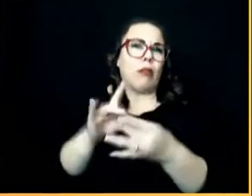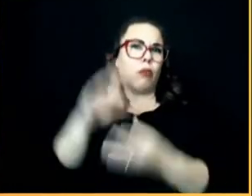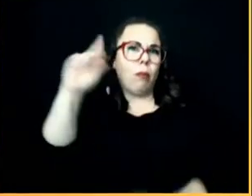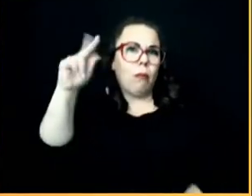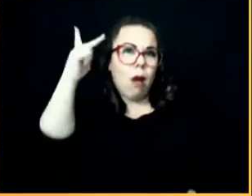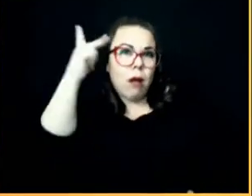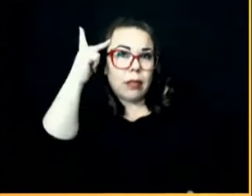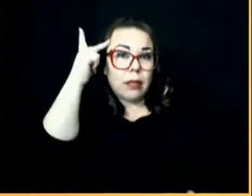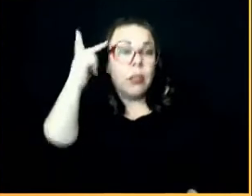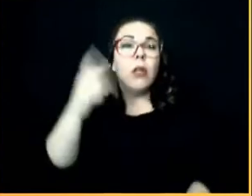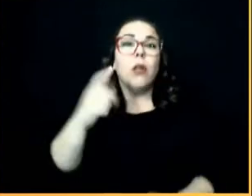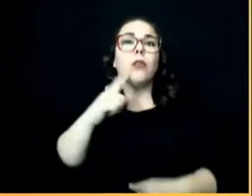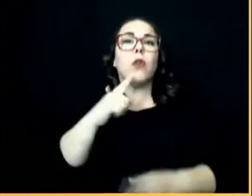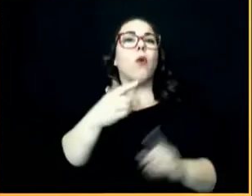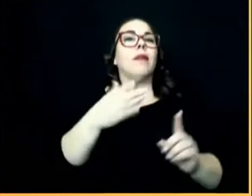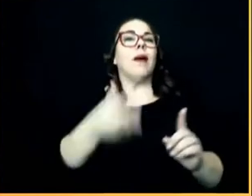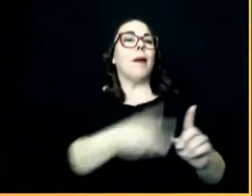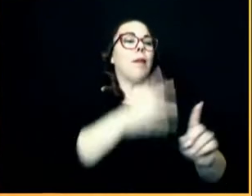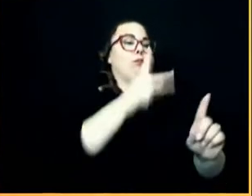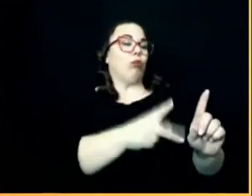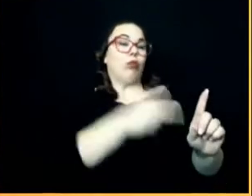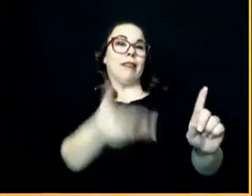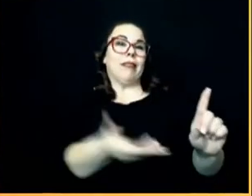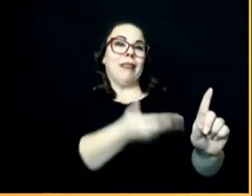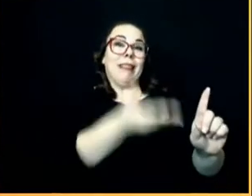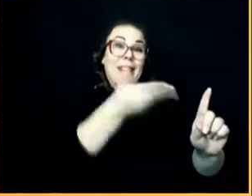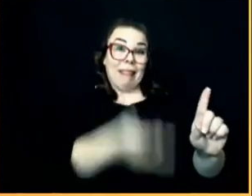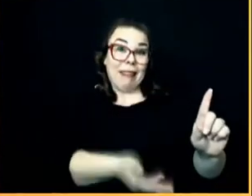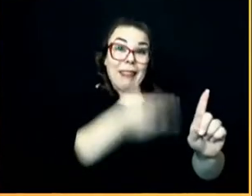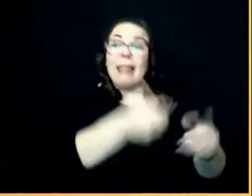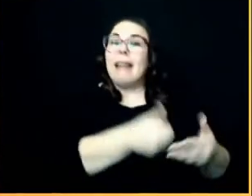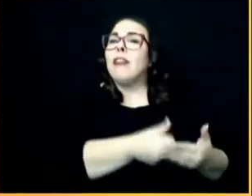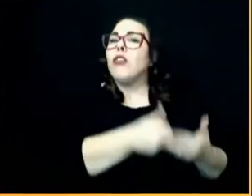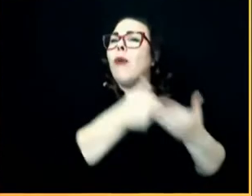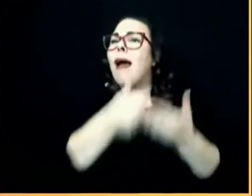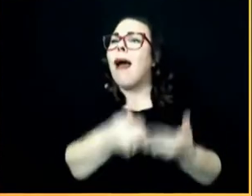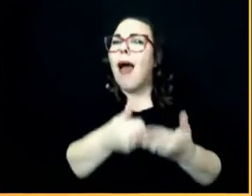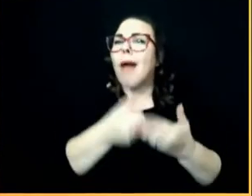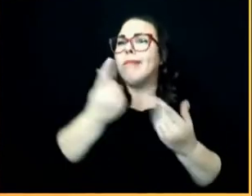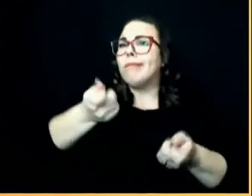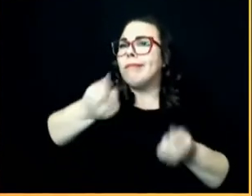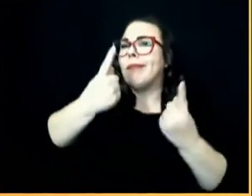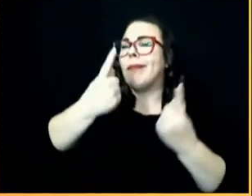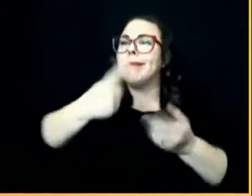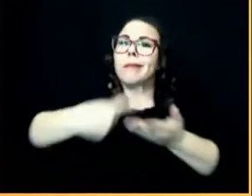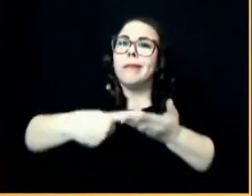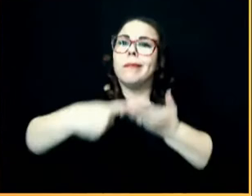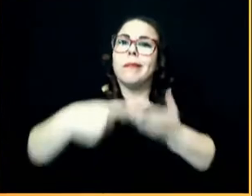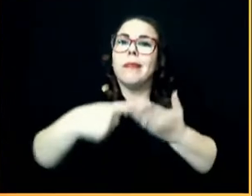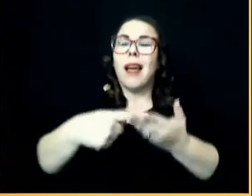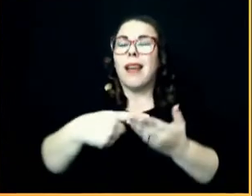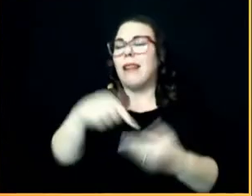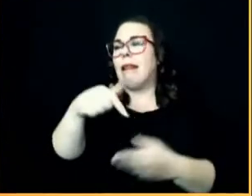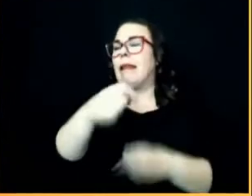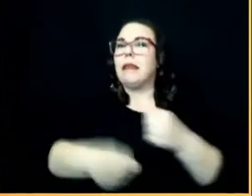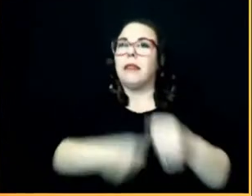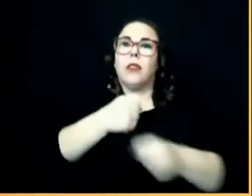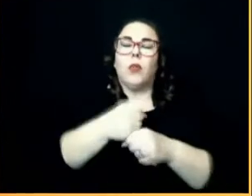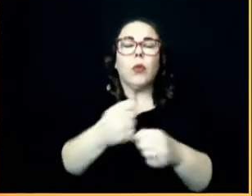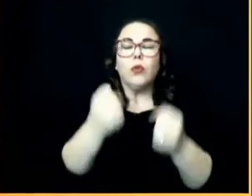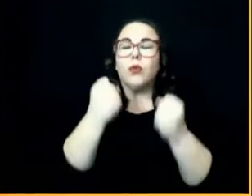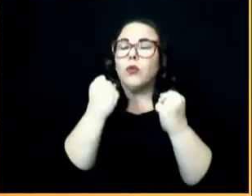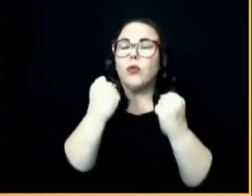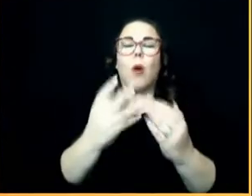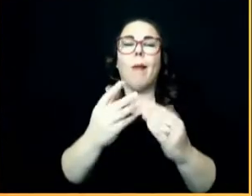happened despite a year in which so many trans people were murdered and a year in which so many trans people, specifically in red states,